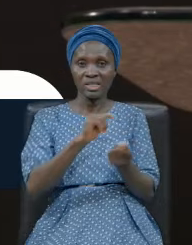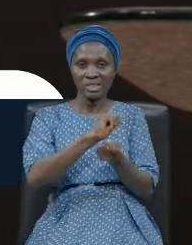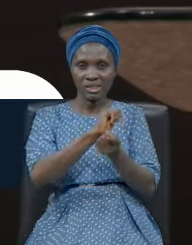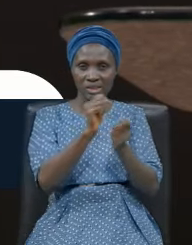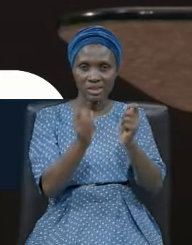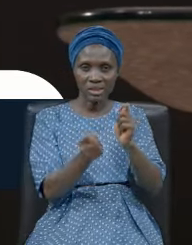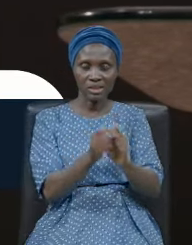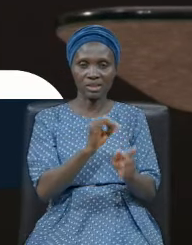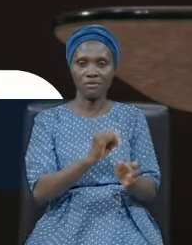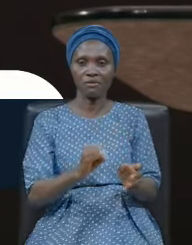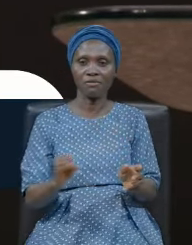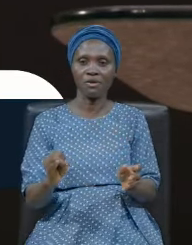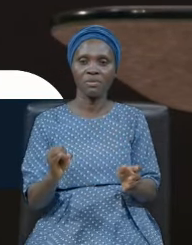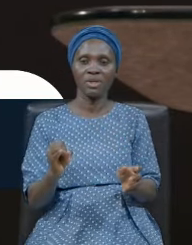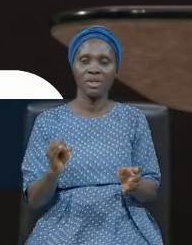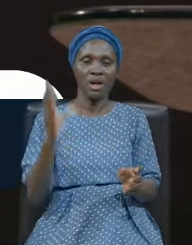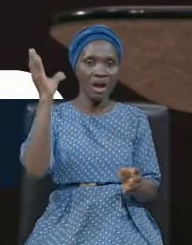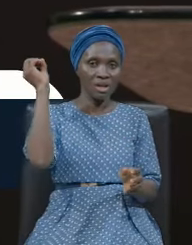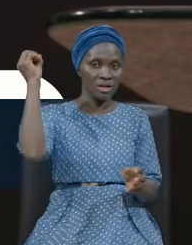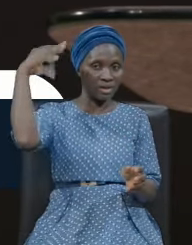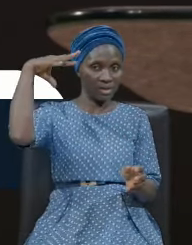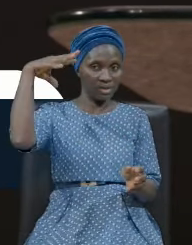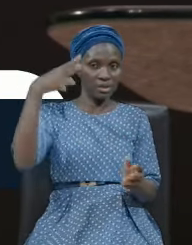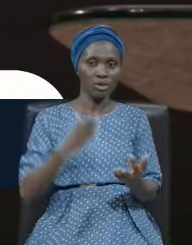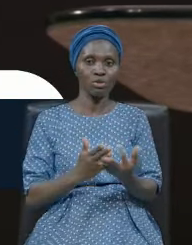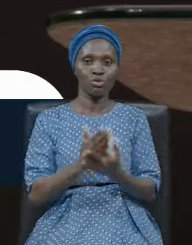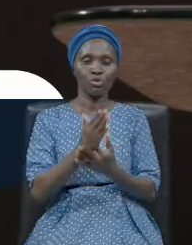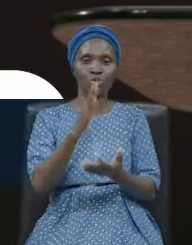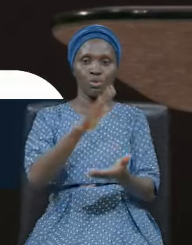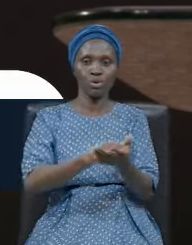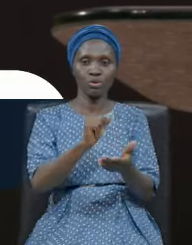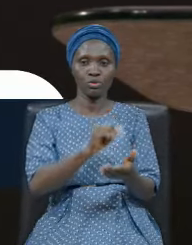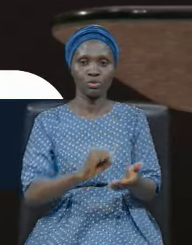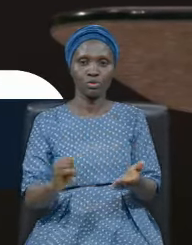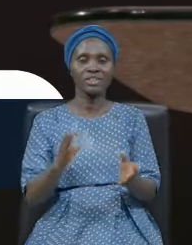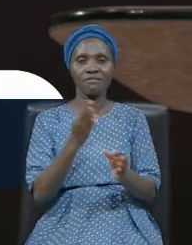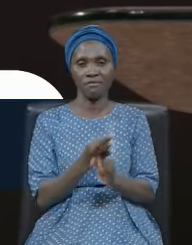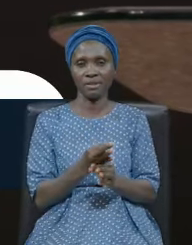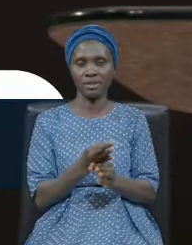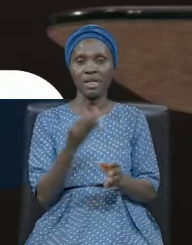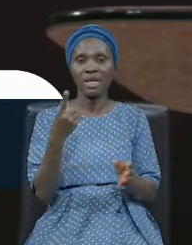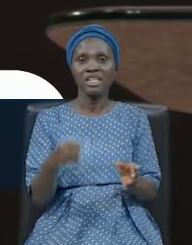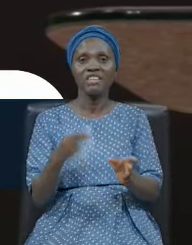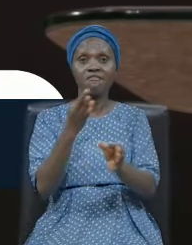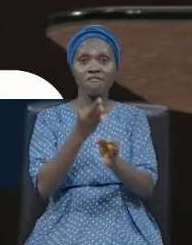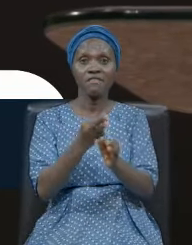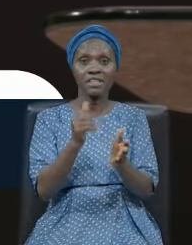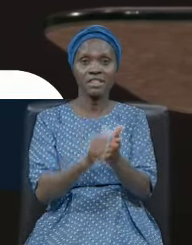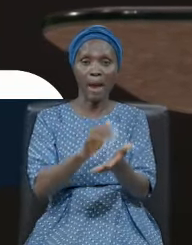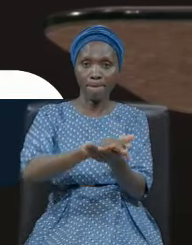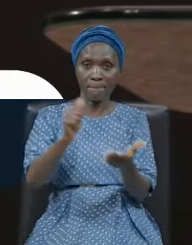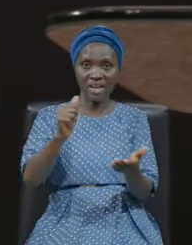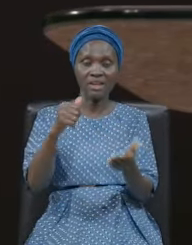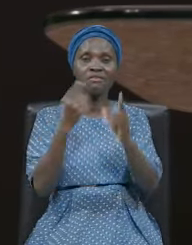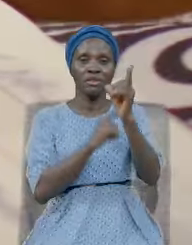grace through trusting faith. The faith that trusts the Lord. Number two is